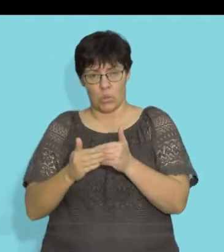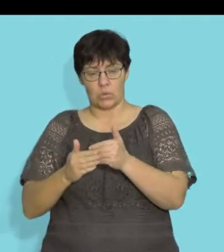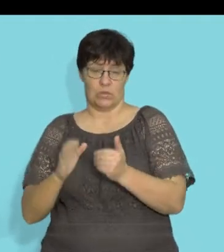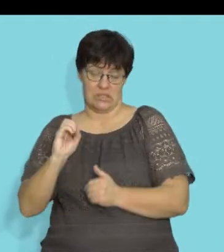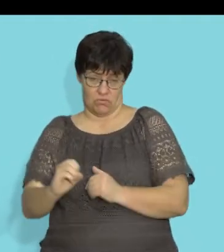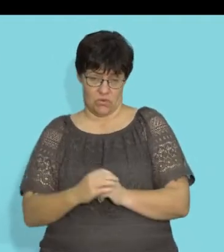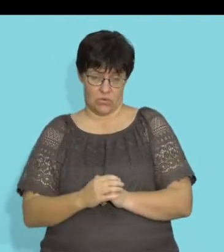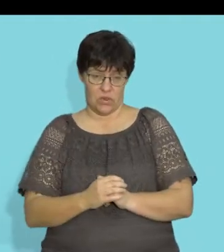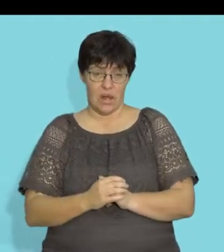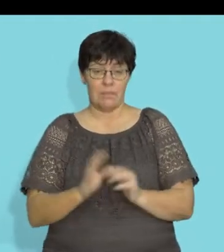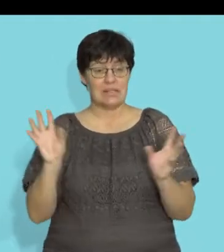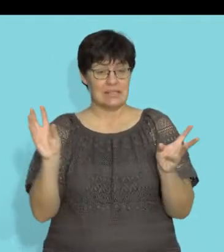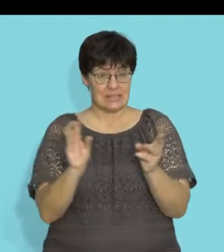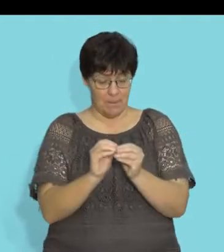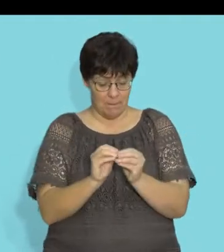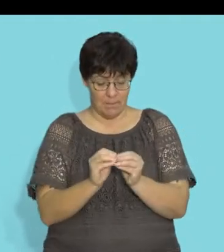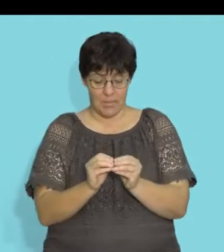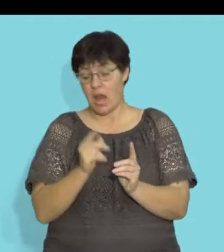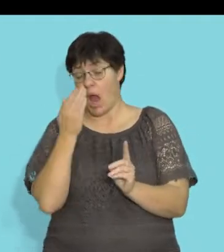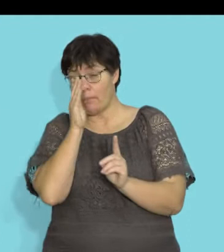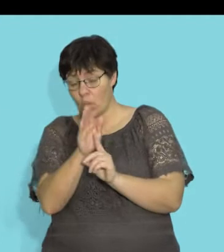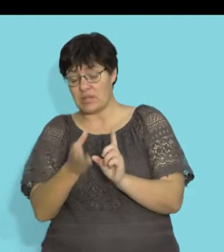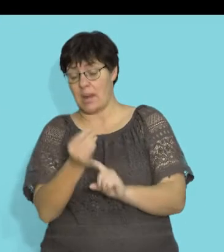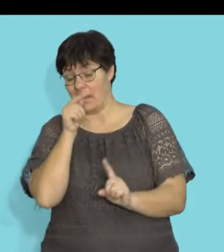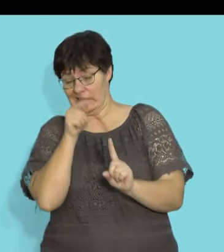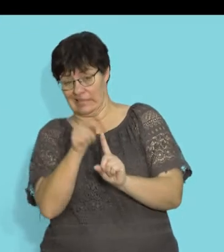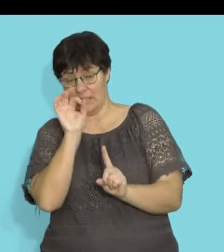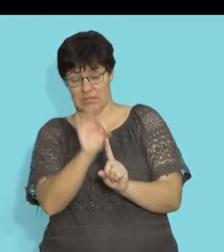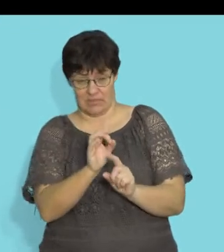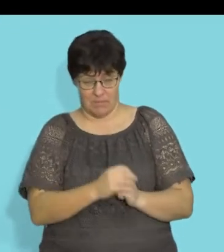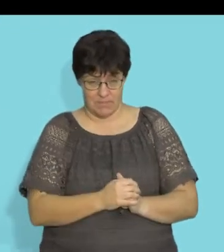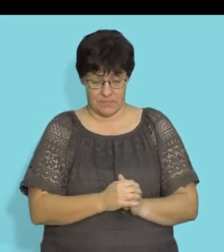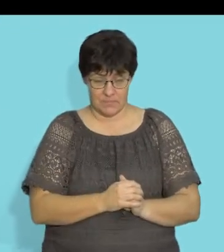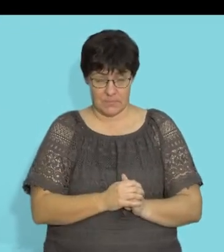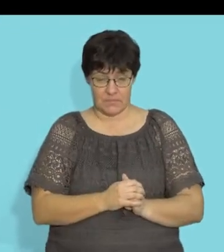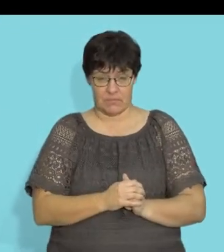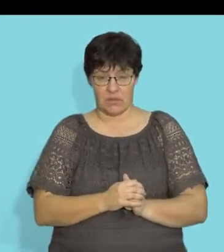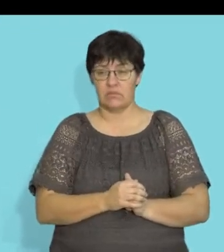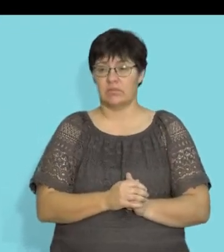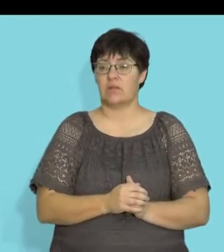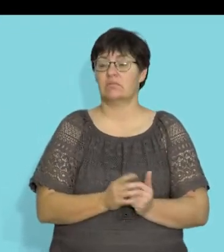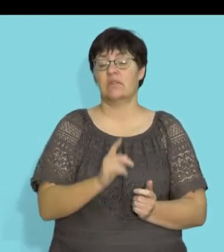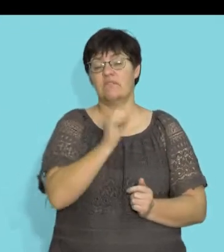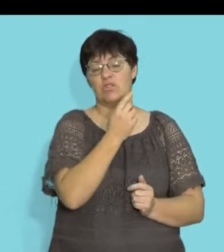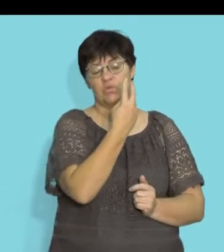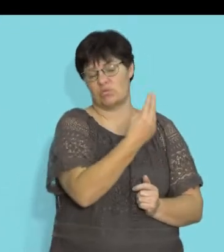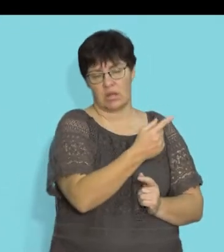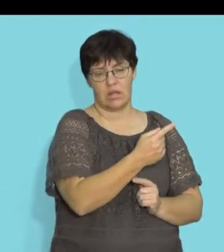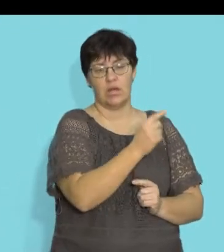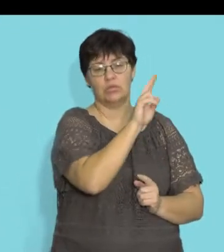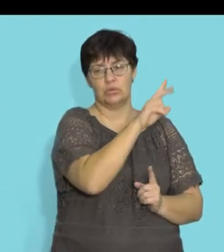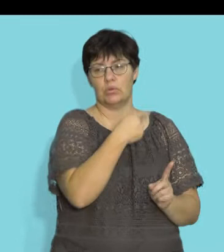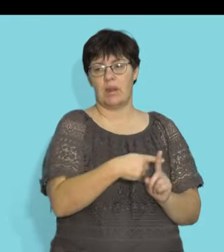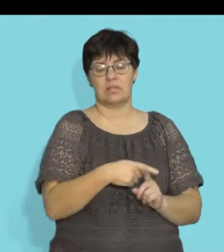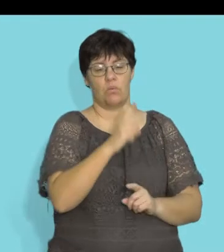to zero, but the sum approaches a certain number. So if I take the first few terms and I add 2 plus